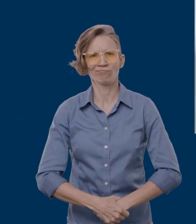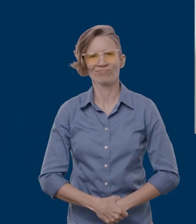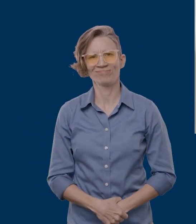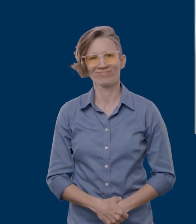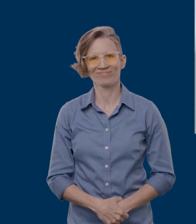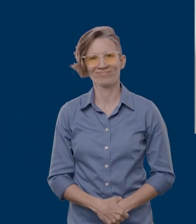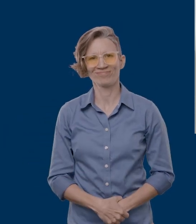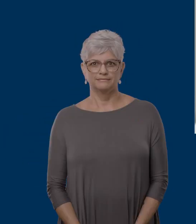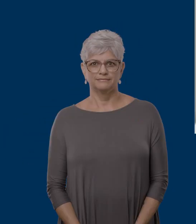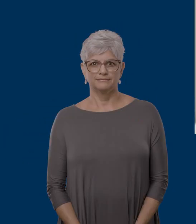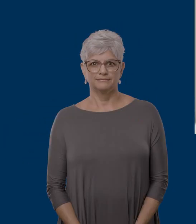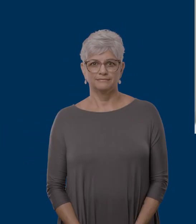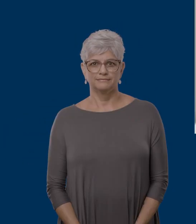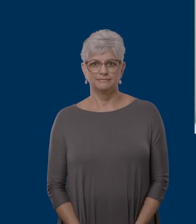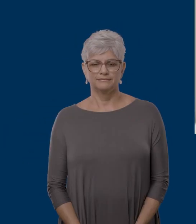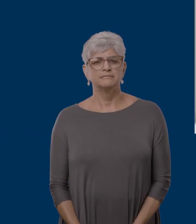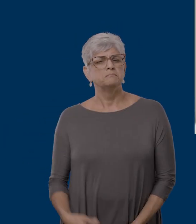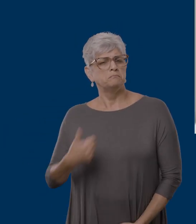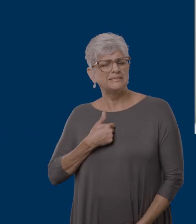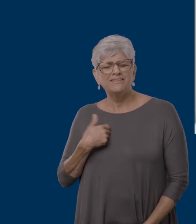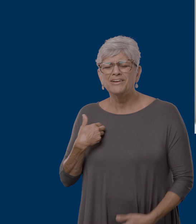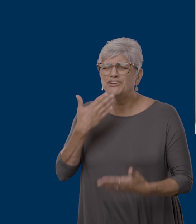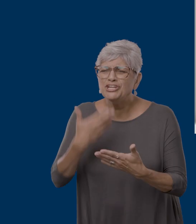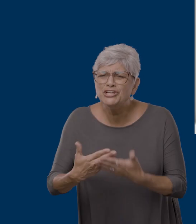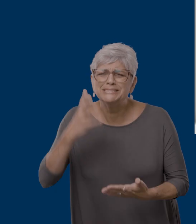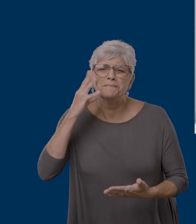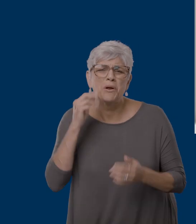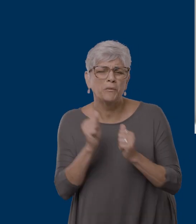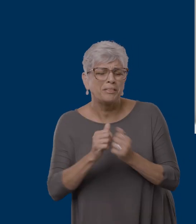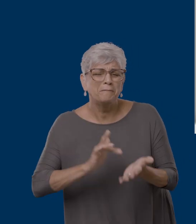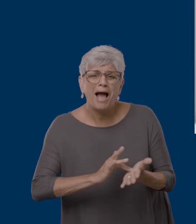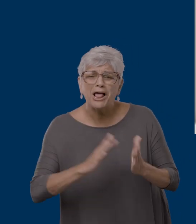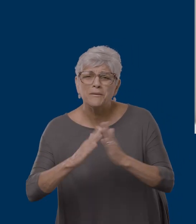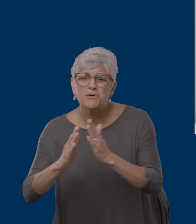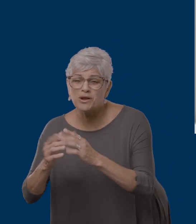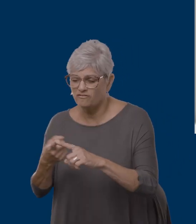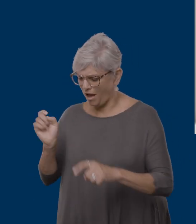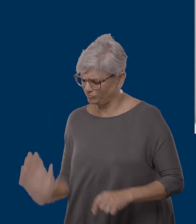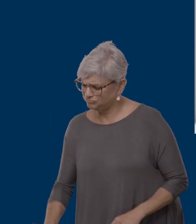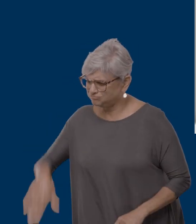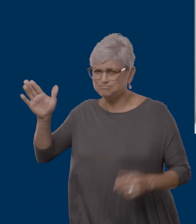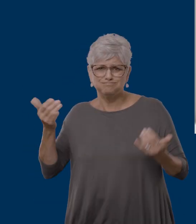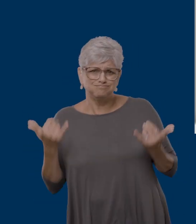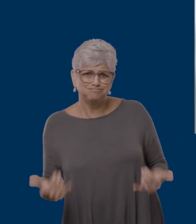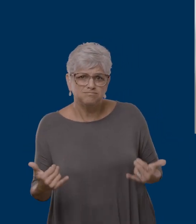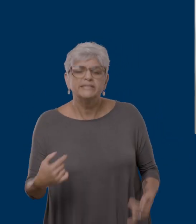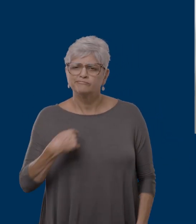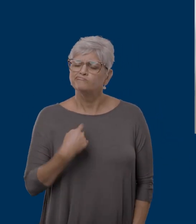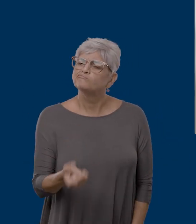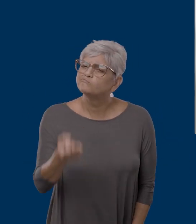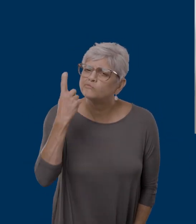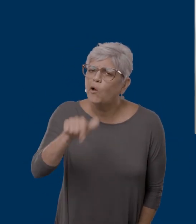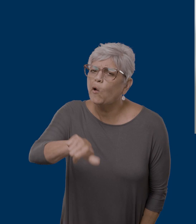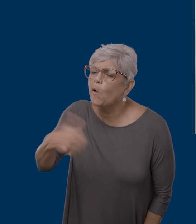to benefit patients. I personally have had a good experience with the medical community, from a young child to an adult, but